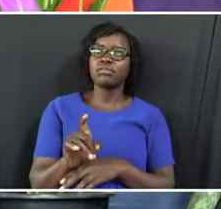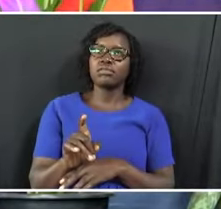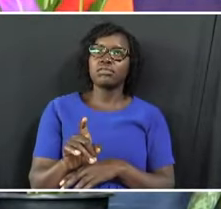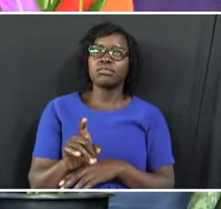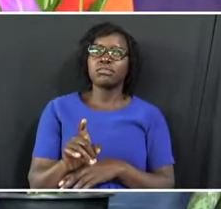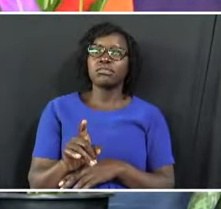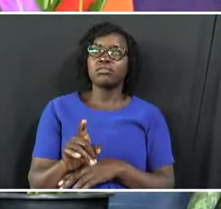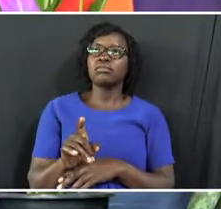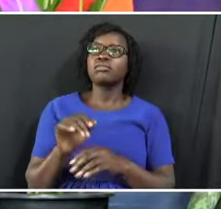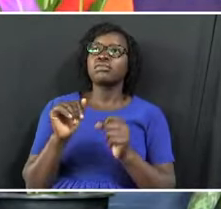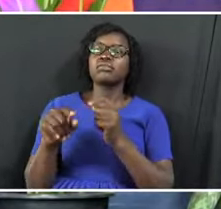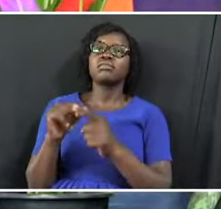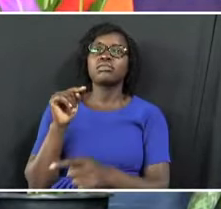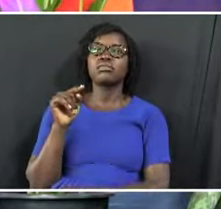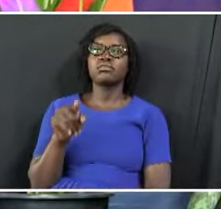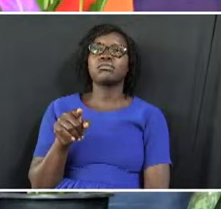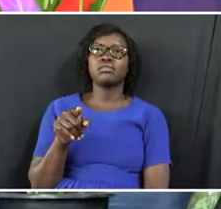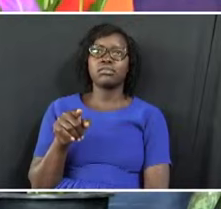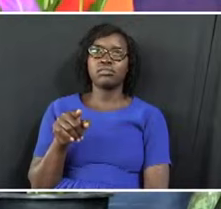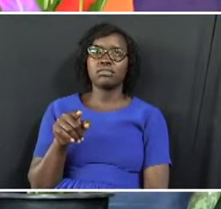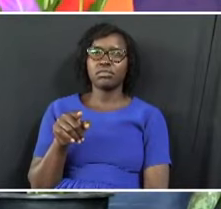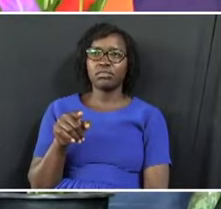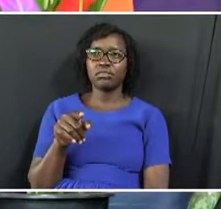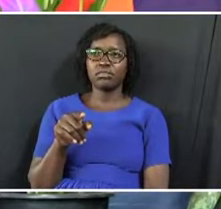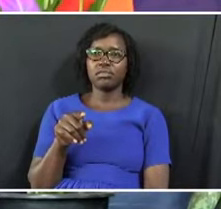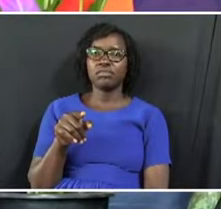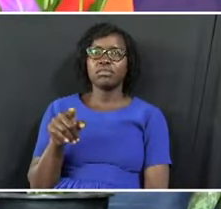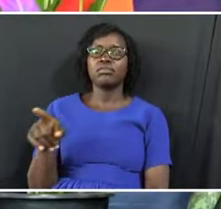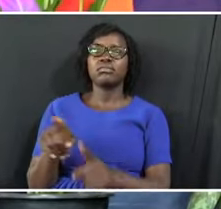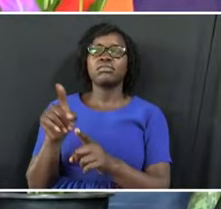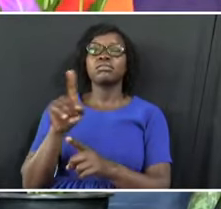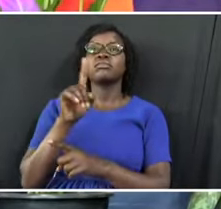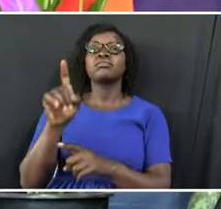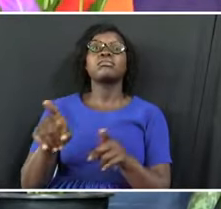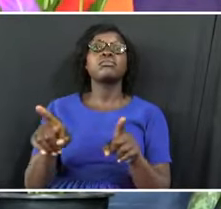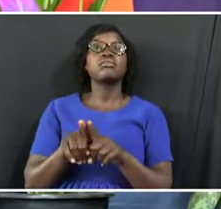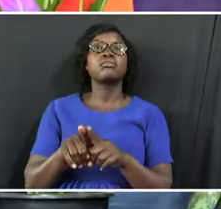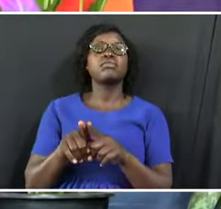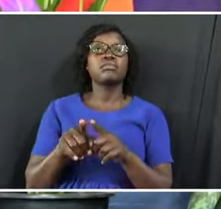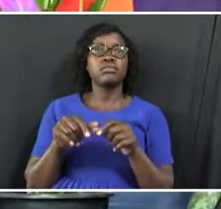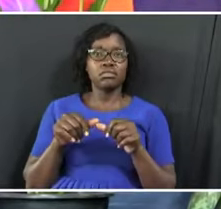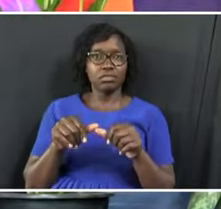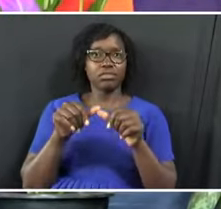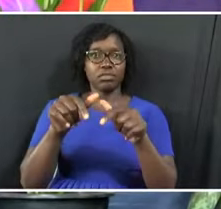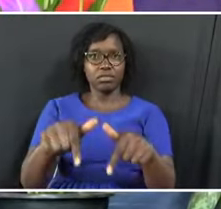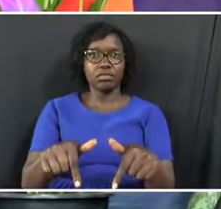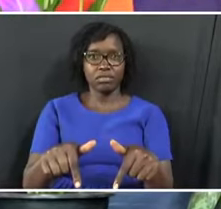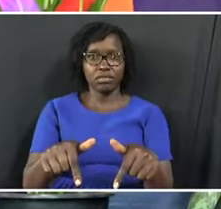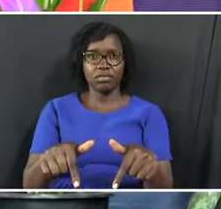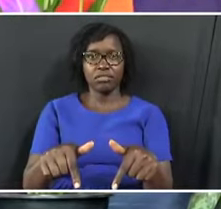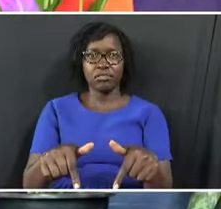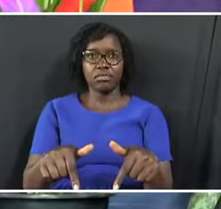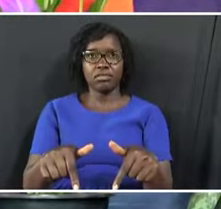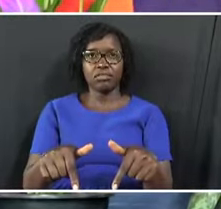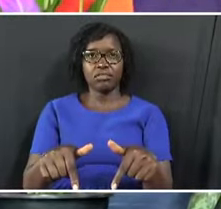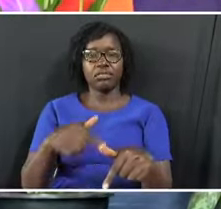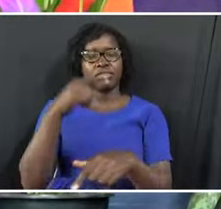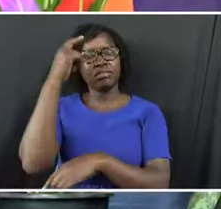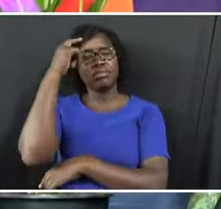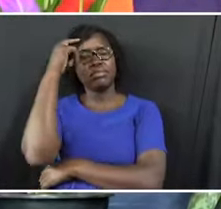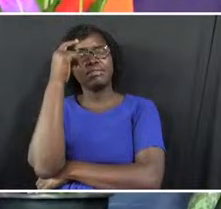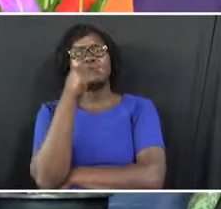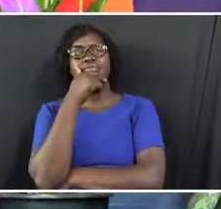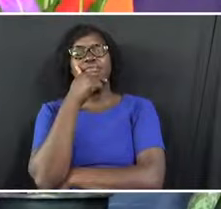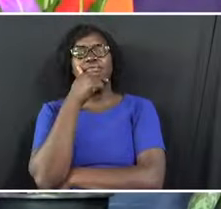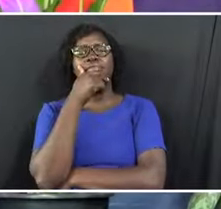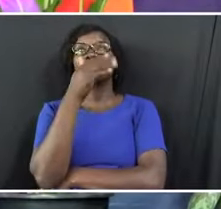I've killed him. The same question still lingers in the mind of God over